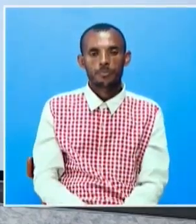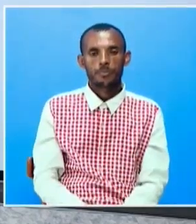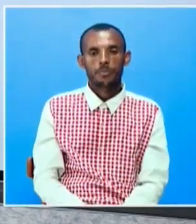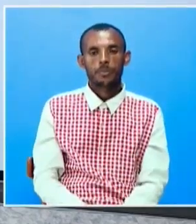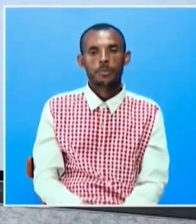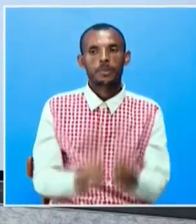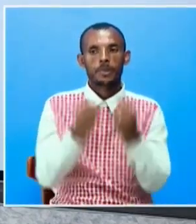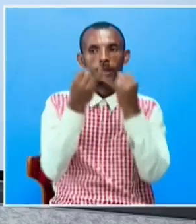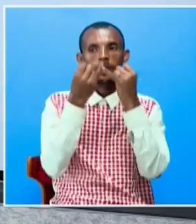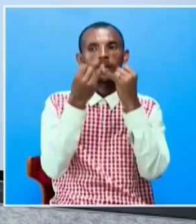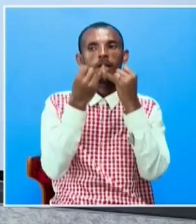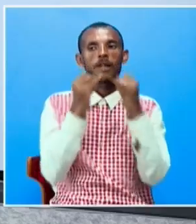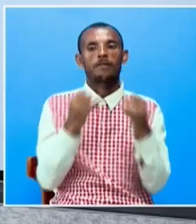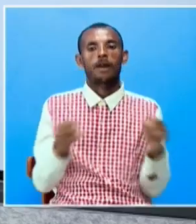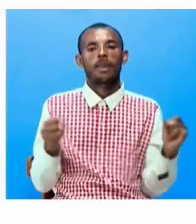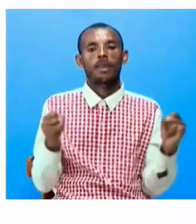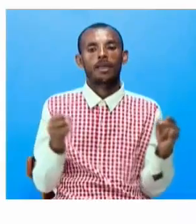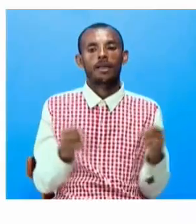dividing